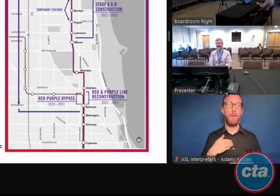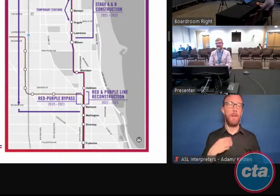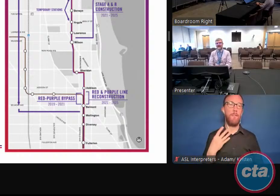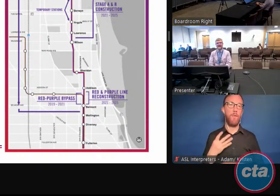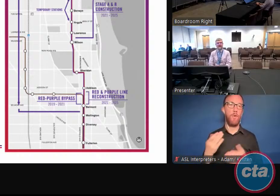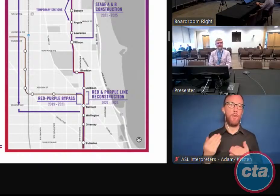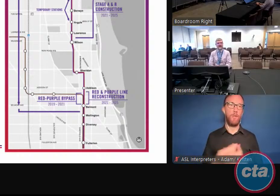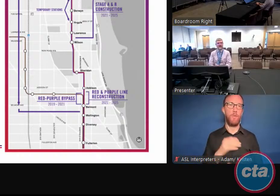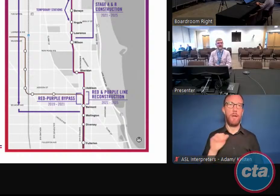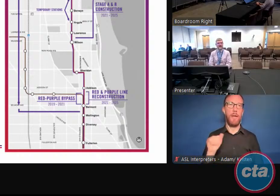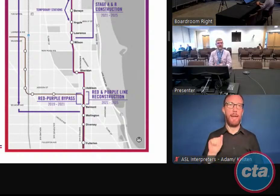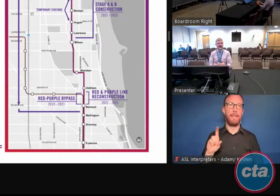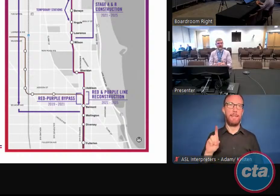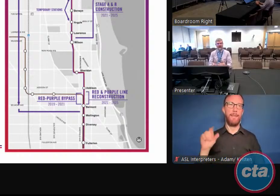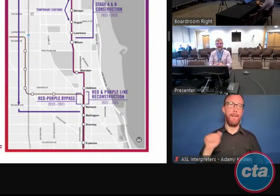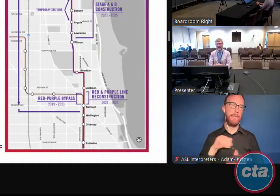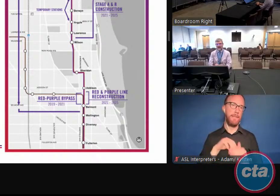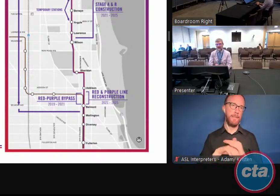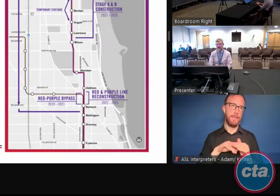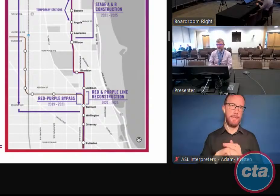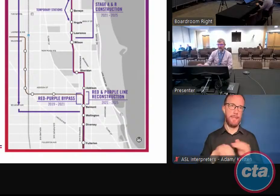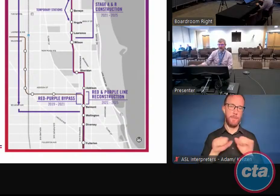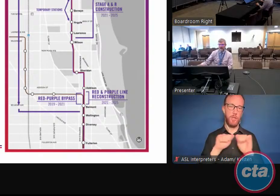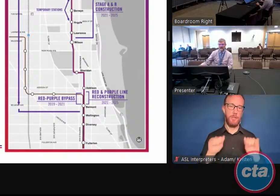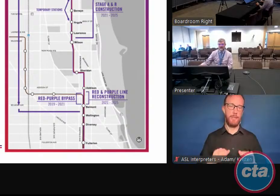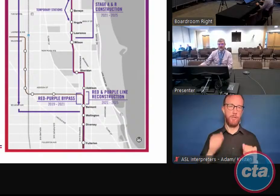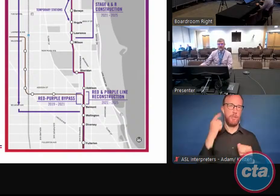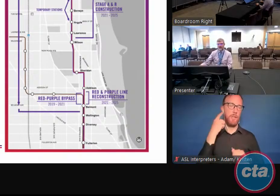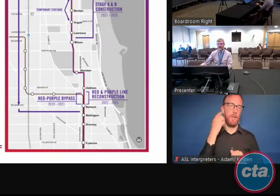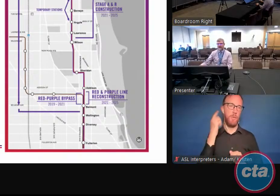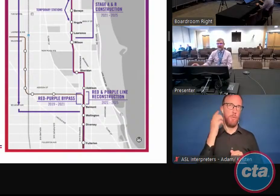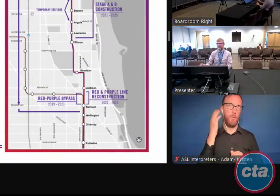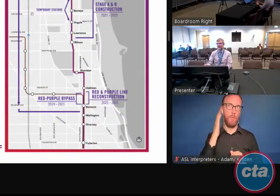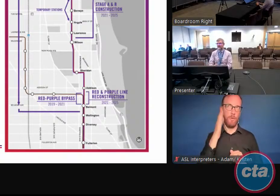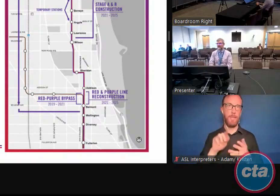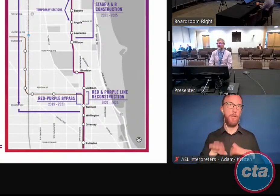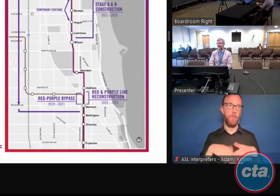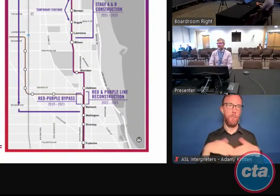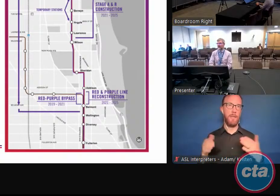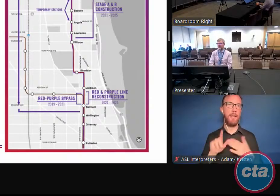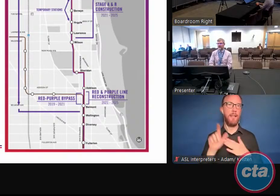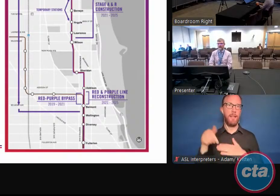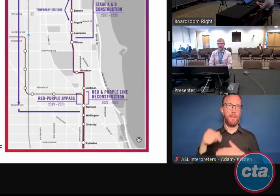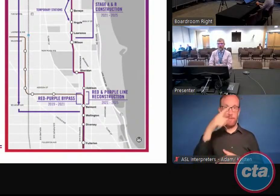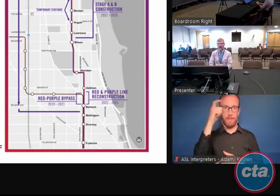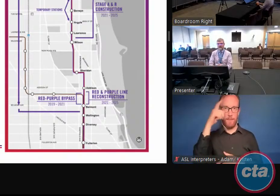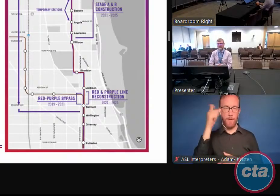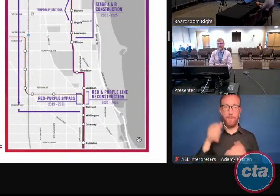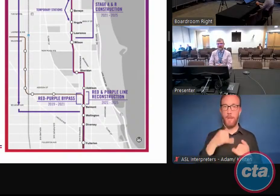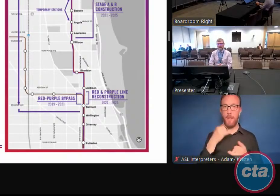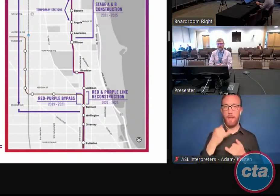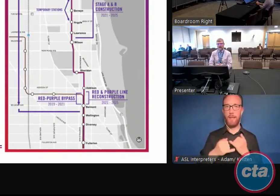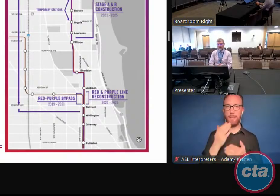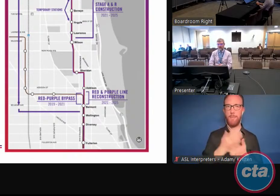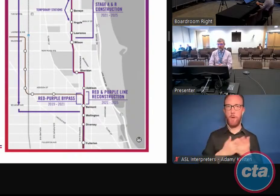ADA accessible stations that will be coming online later this summer. And then the last piece of this project is the quarter